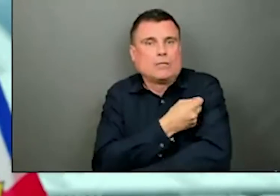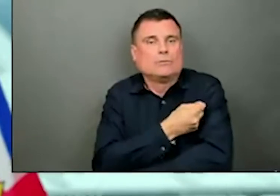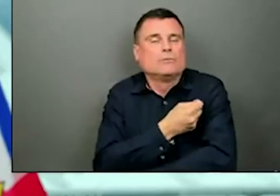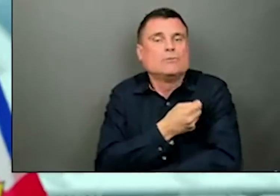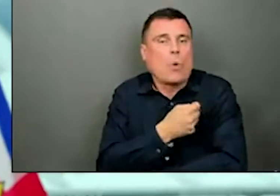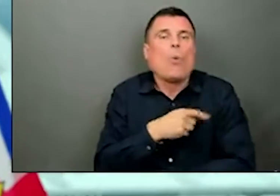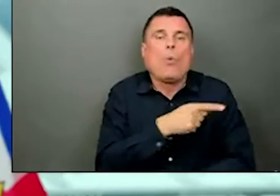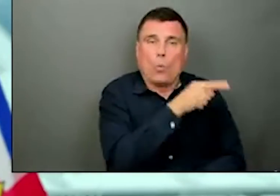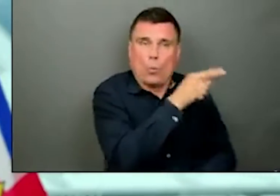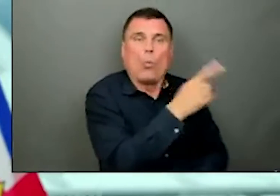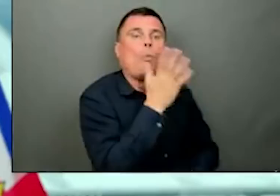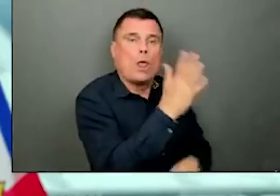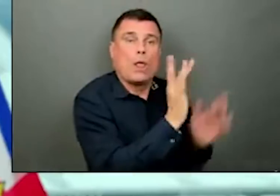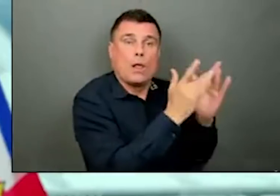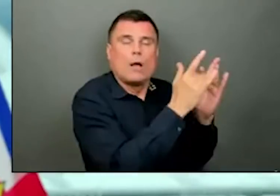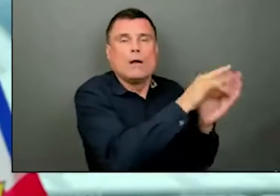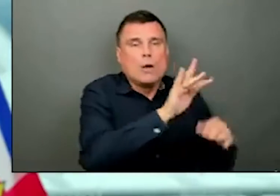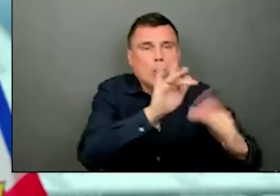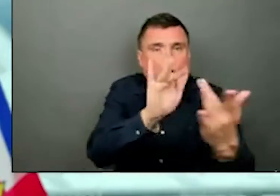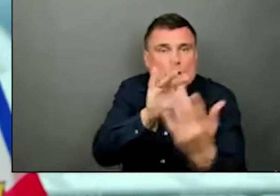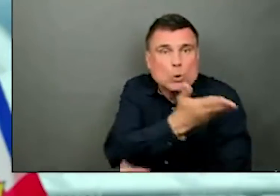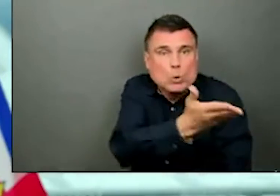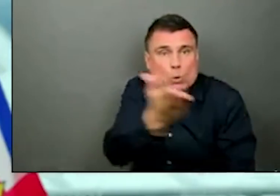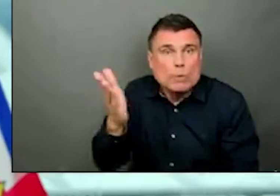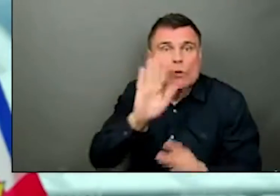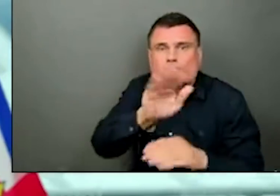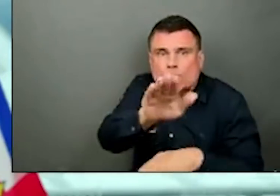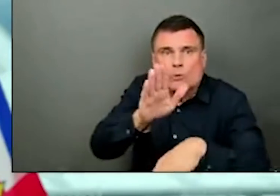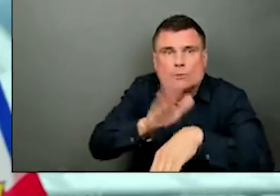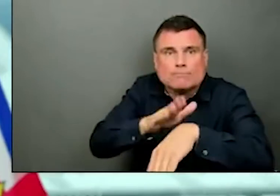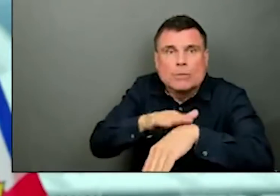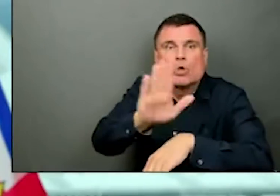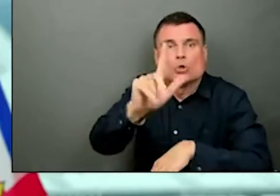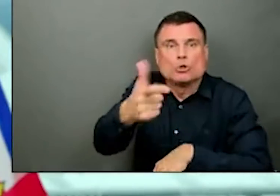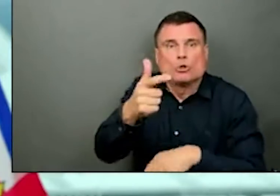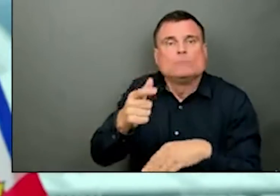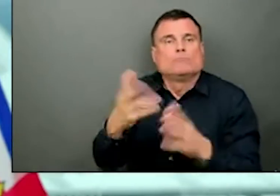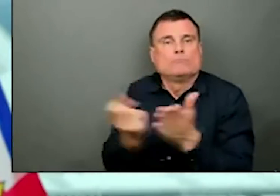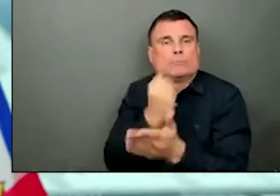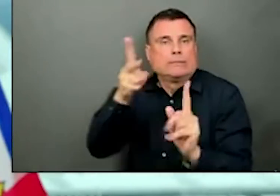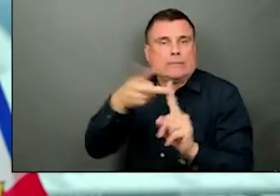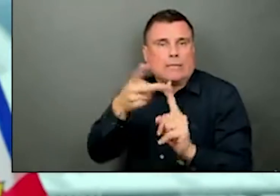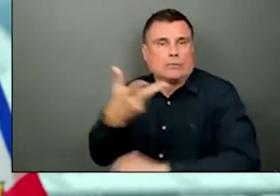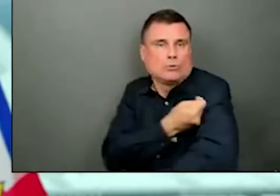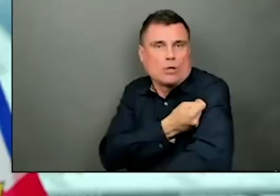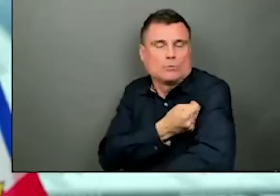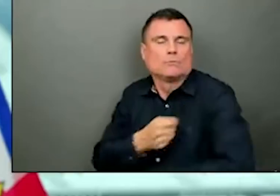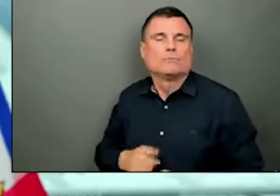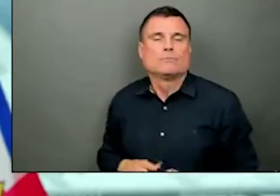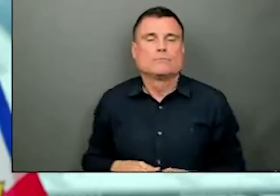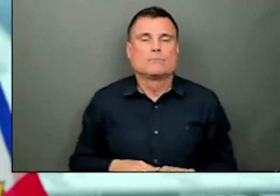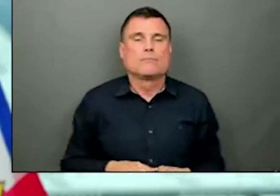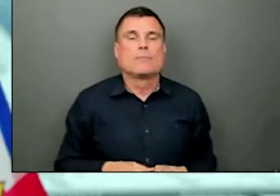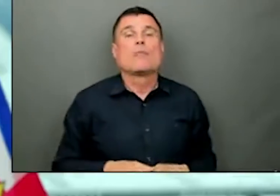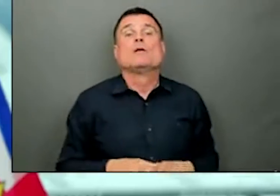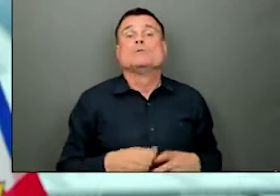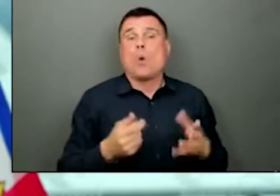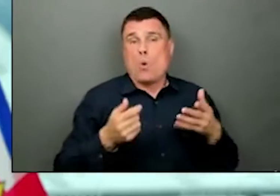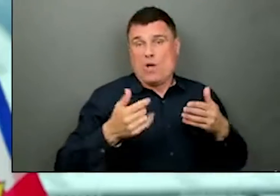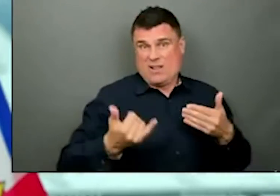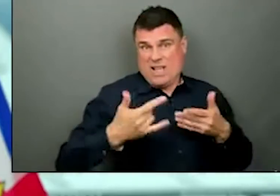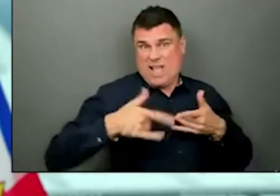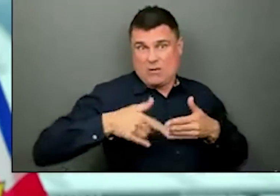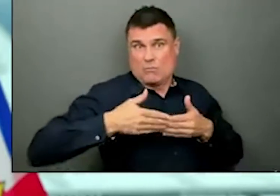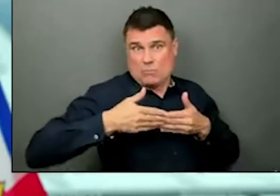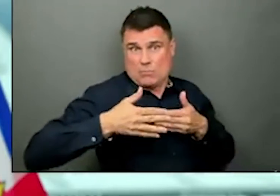month mark in the next month. But as we open up immunization to all adults and we get everybody with their